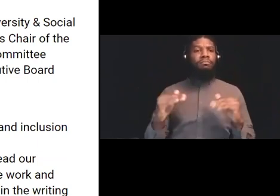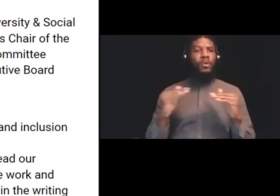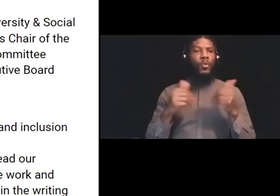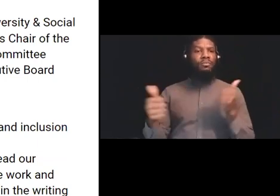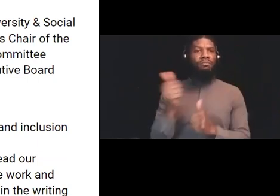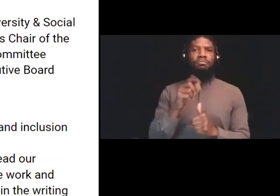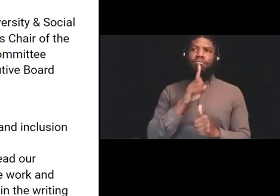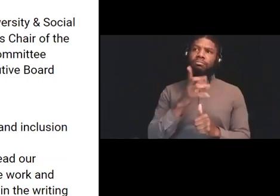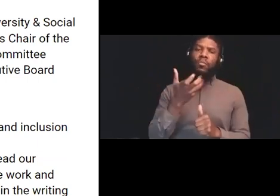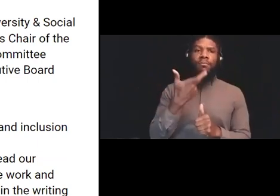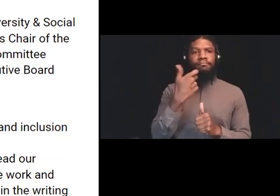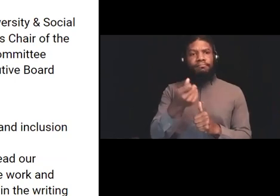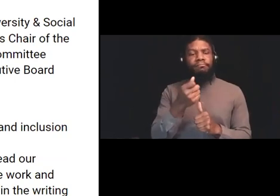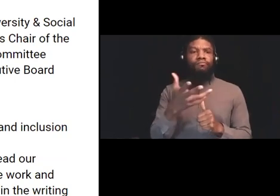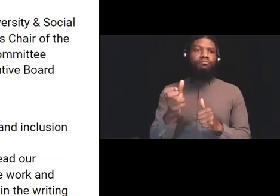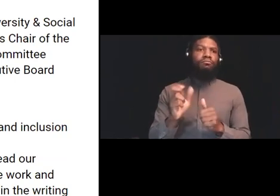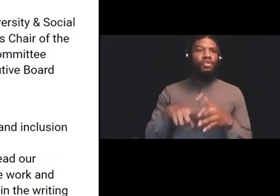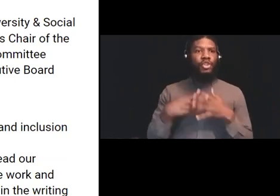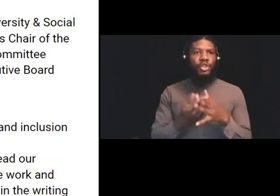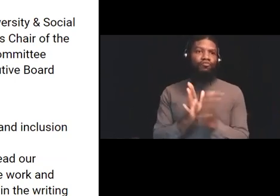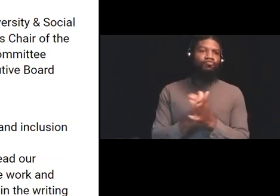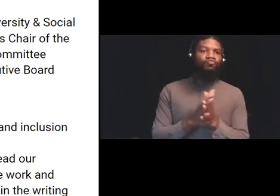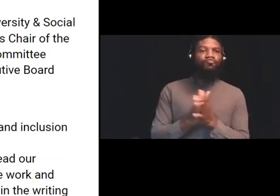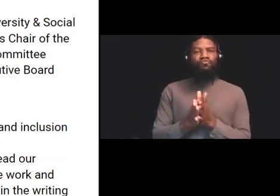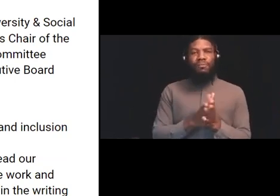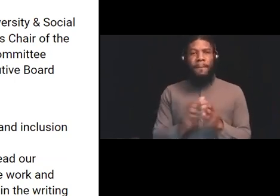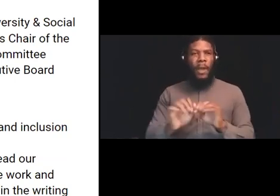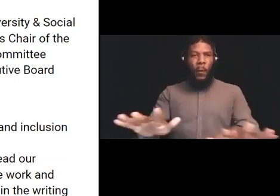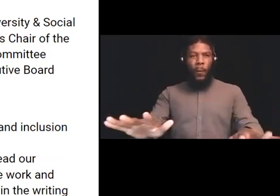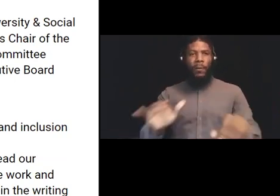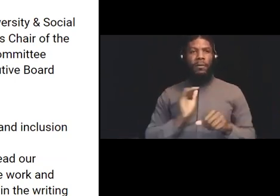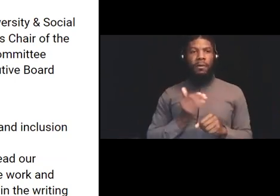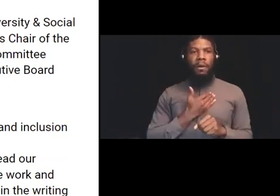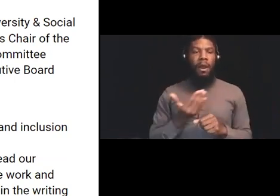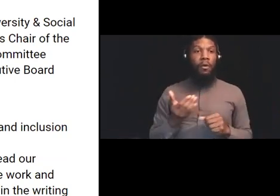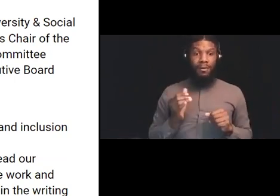in helping initiate, energize, and lead our engagement in social